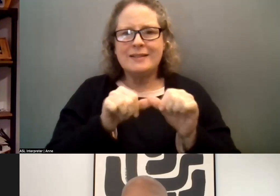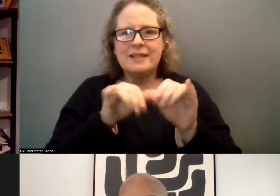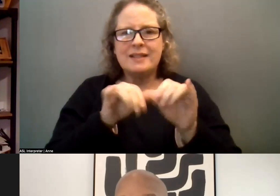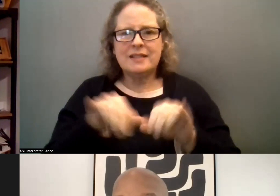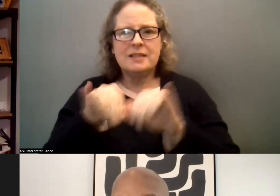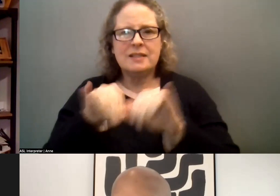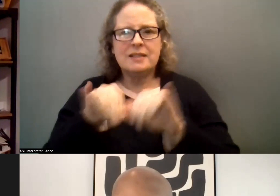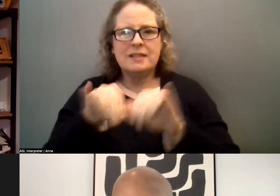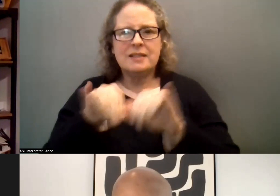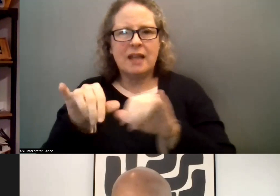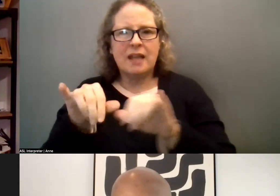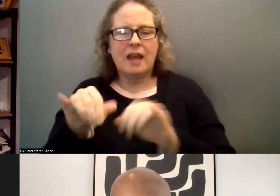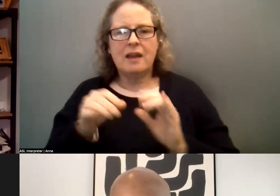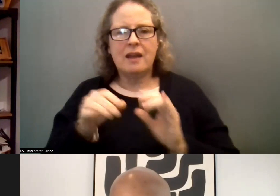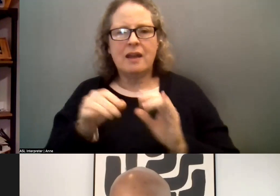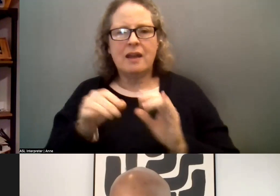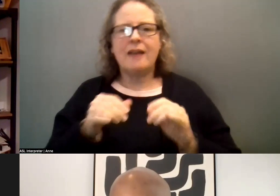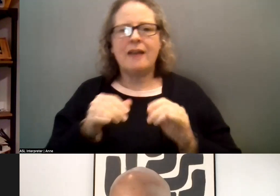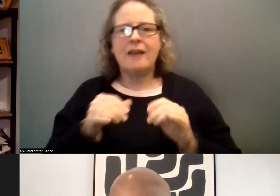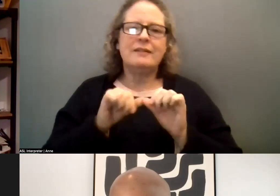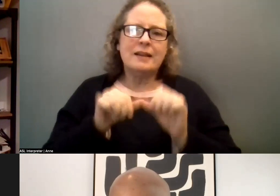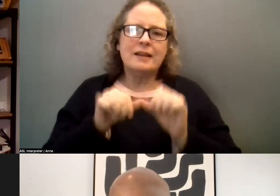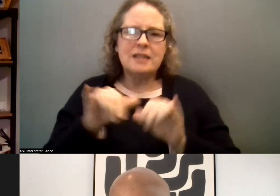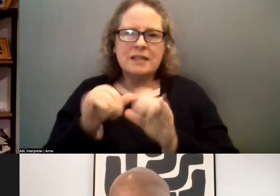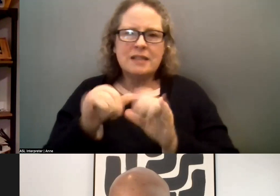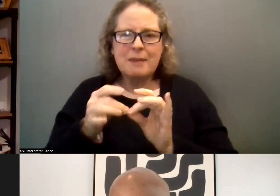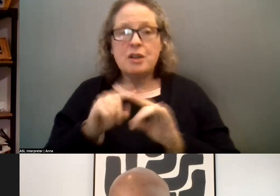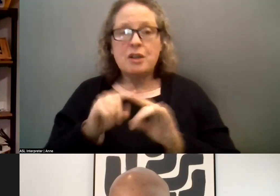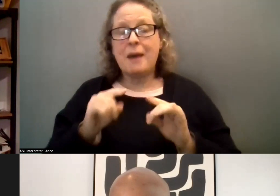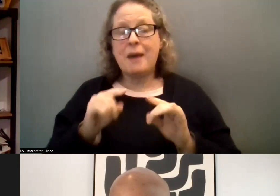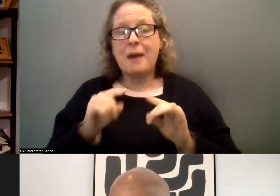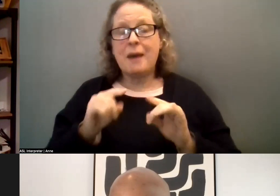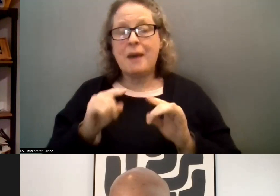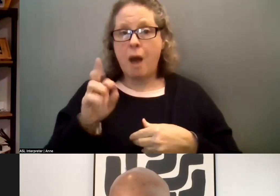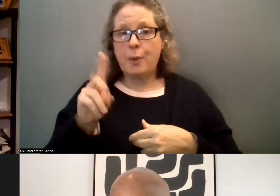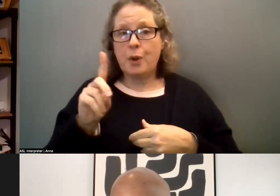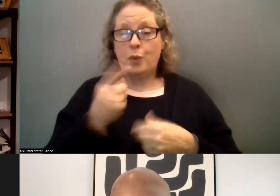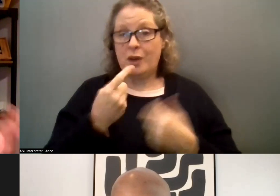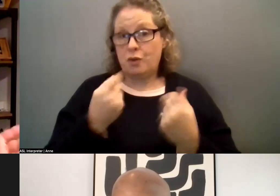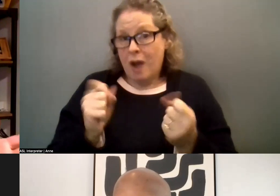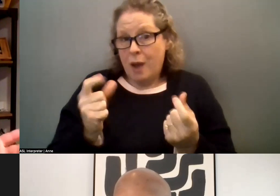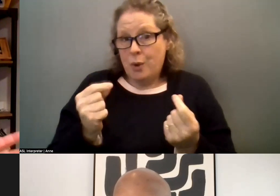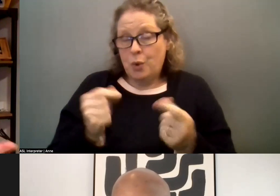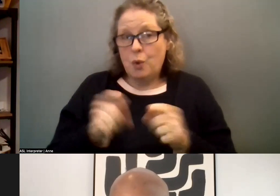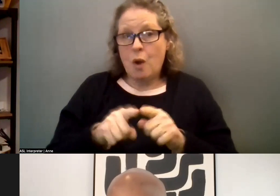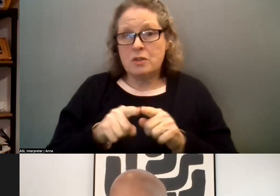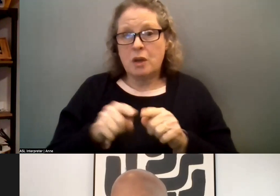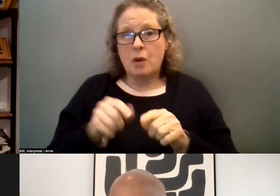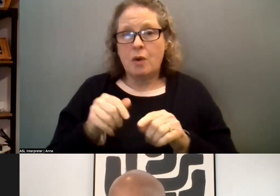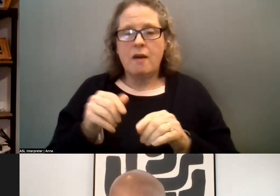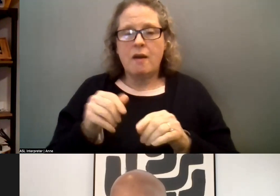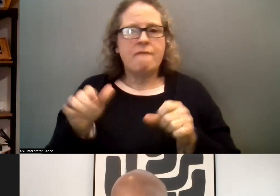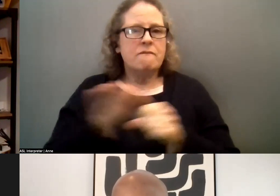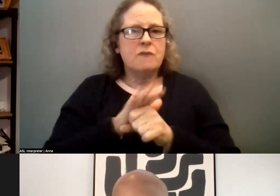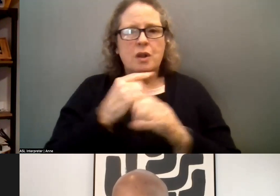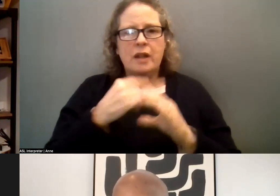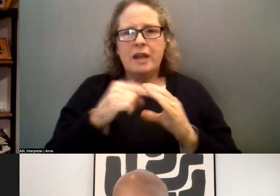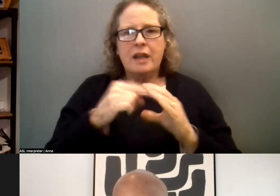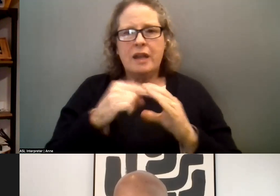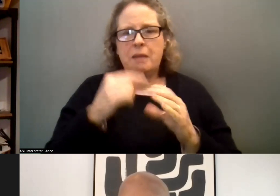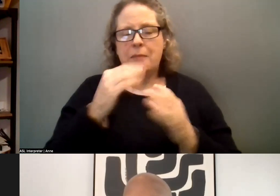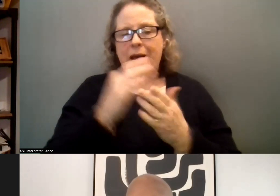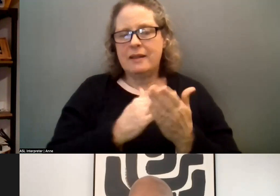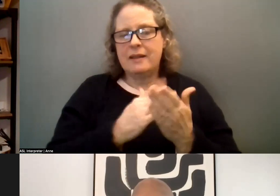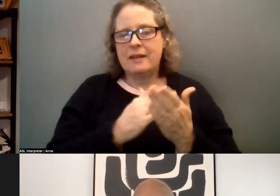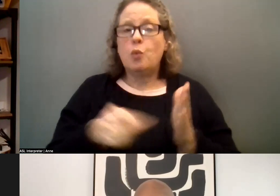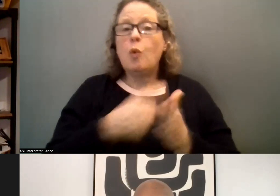messaging, but something that we try and do too is like, okay, if we are sending our even our full email list an email once a week,